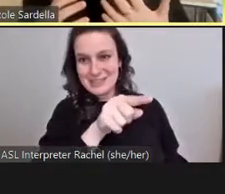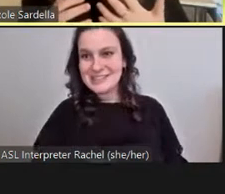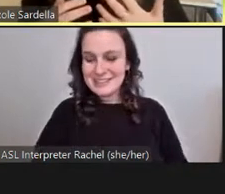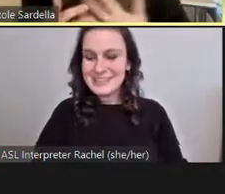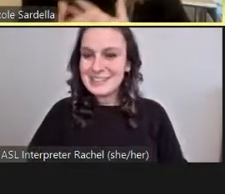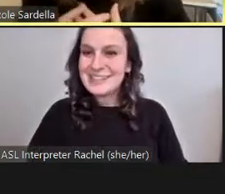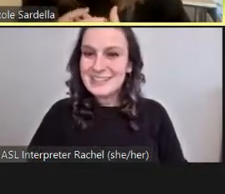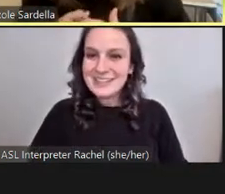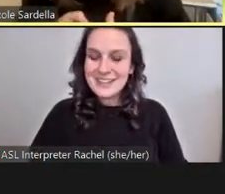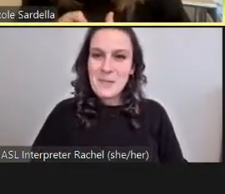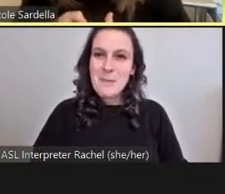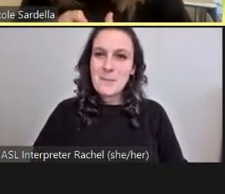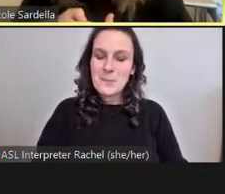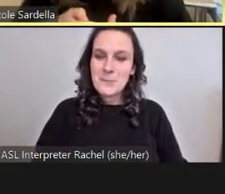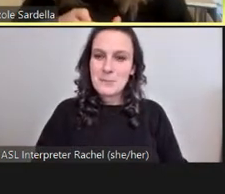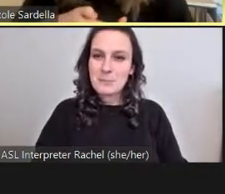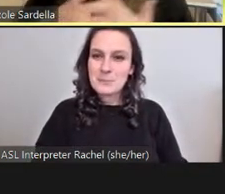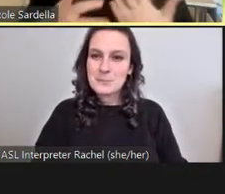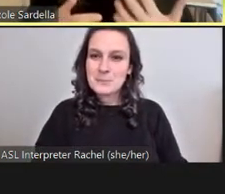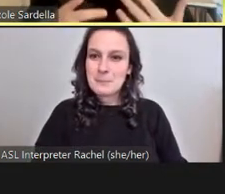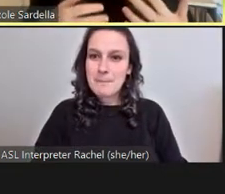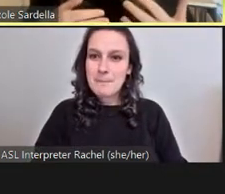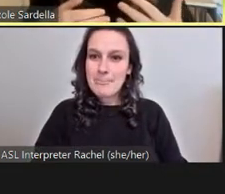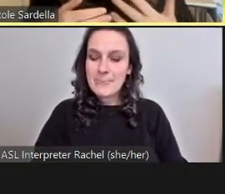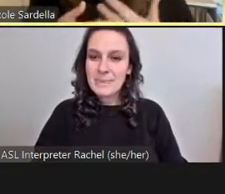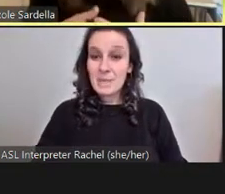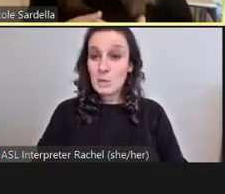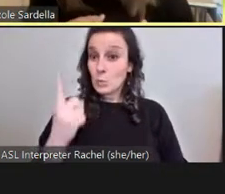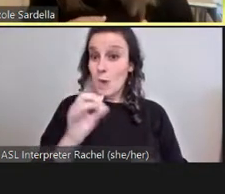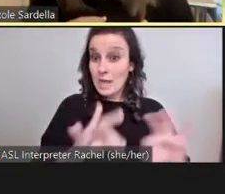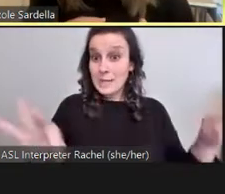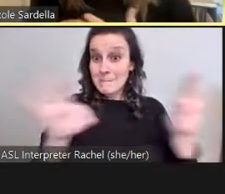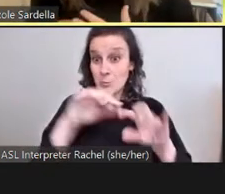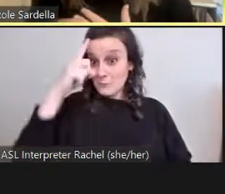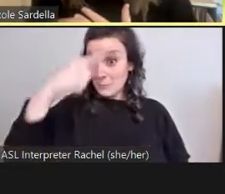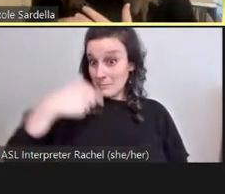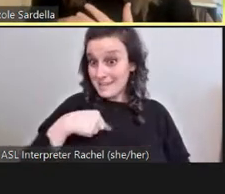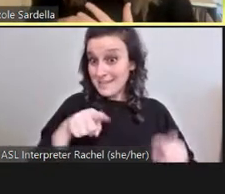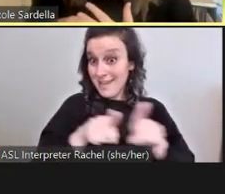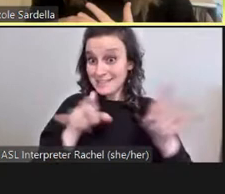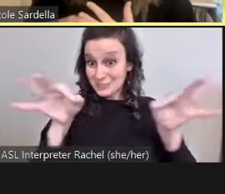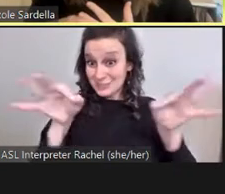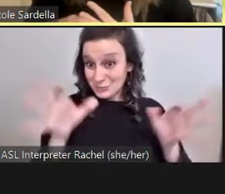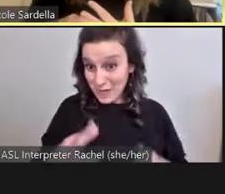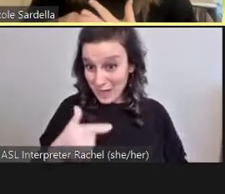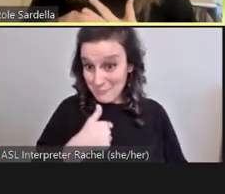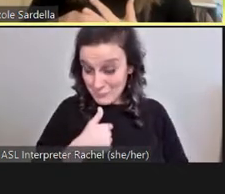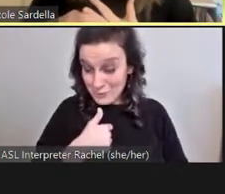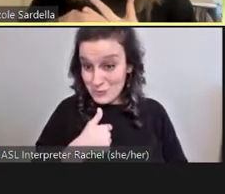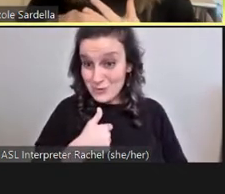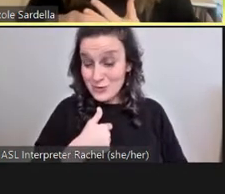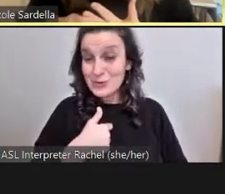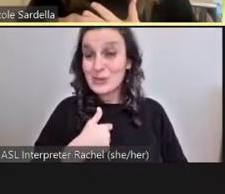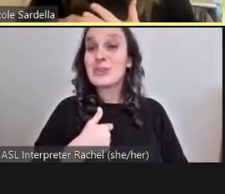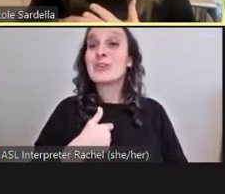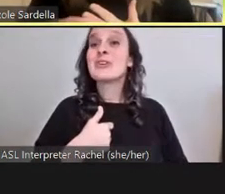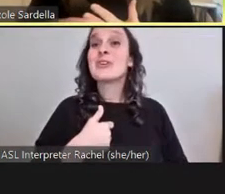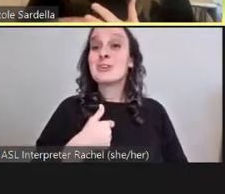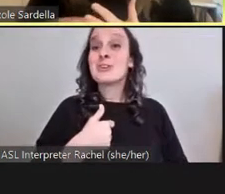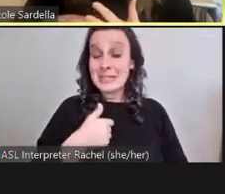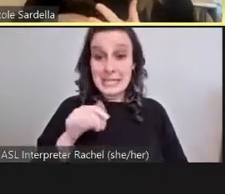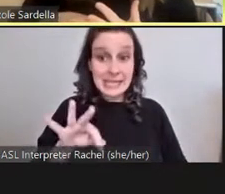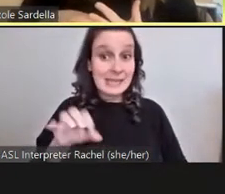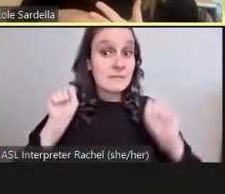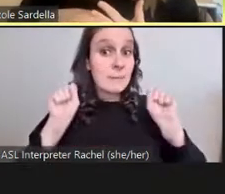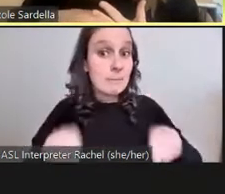One thing that is important to me as a describer is to, whenever